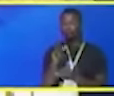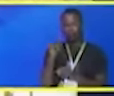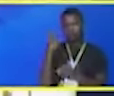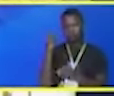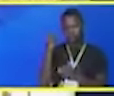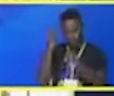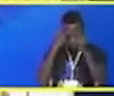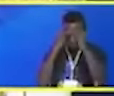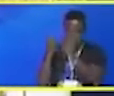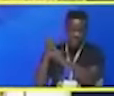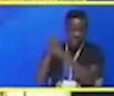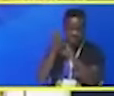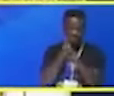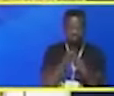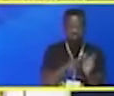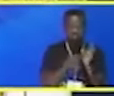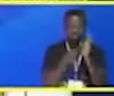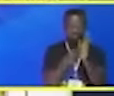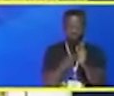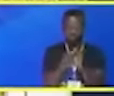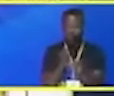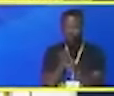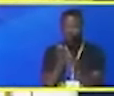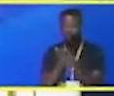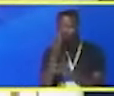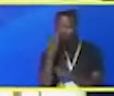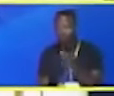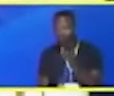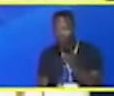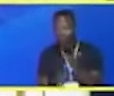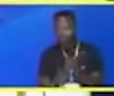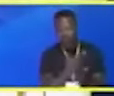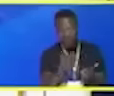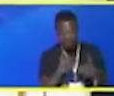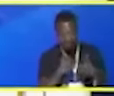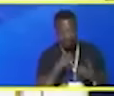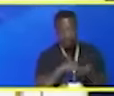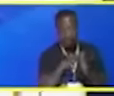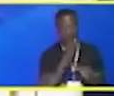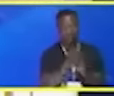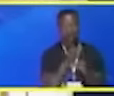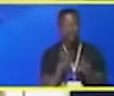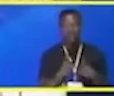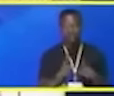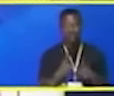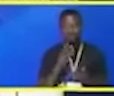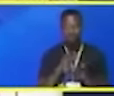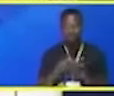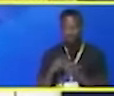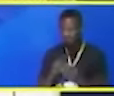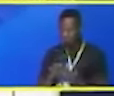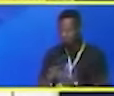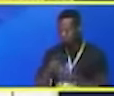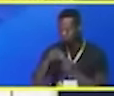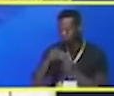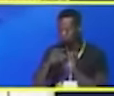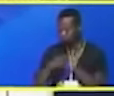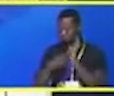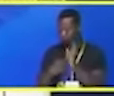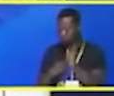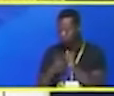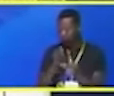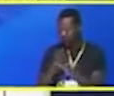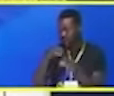they only prove the presence of faith by the presence of things. A more superior demonstration of faith,